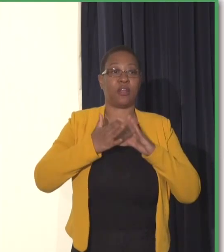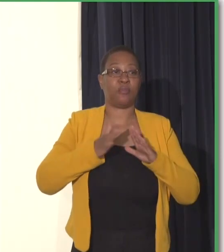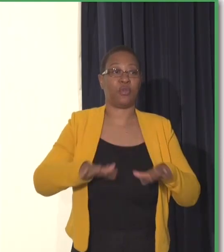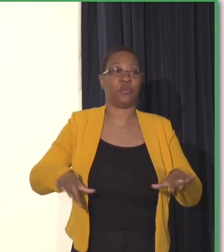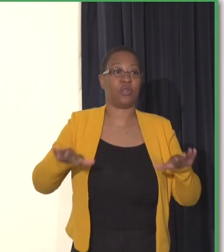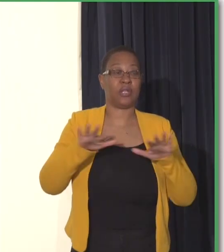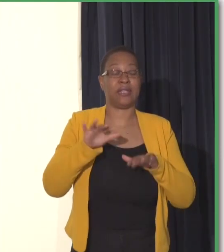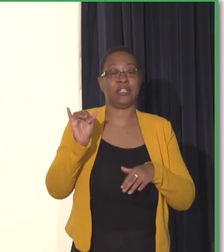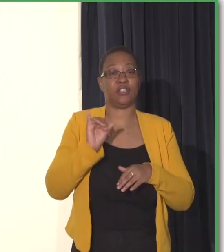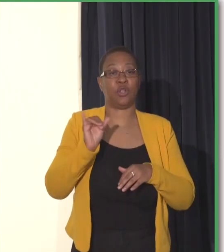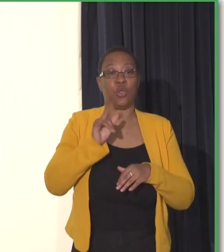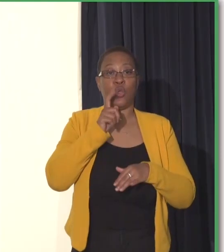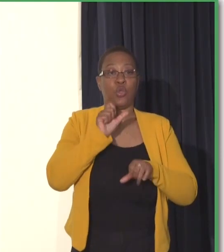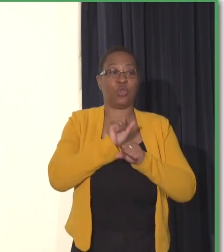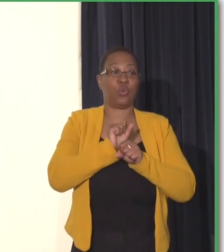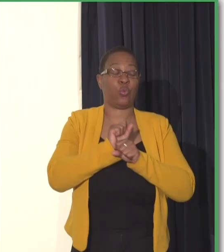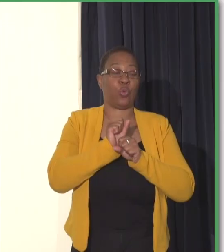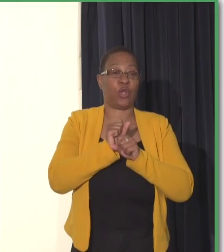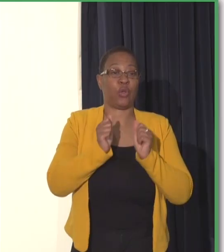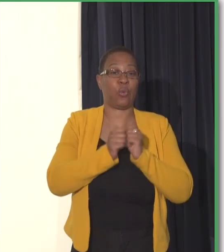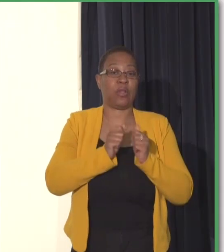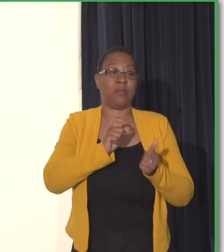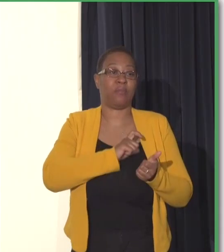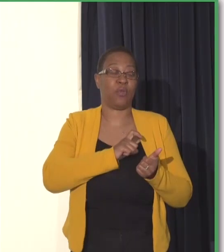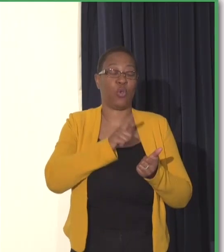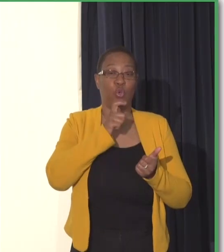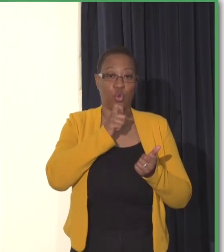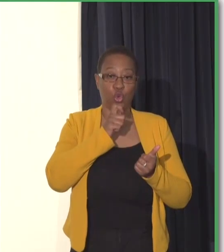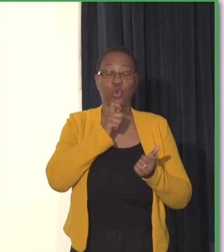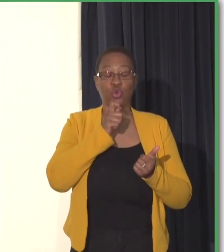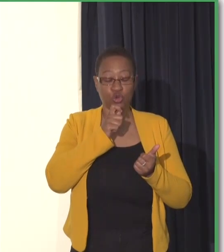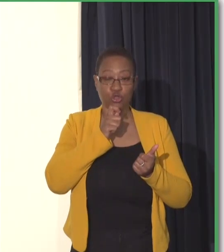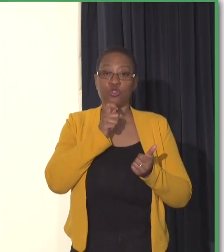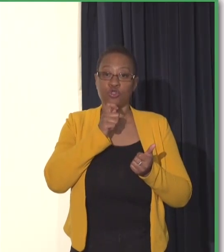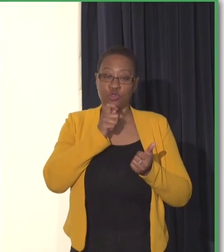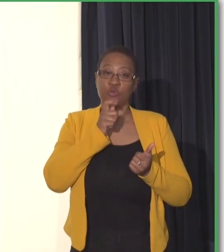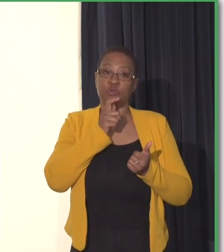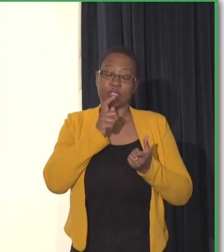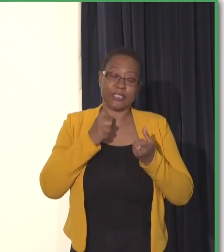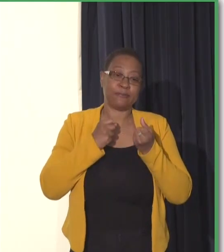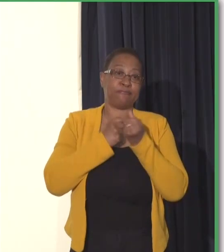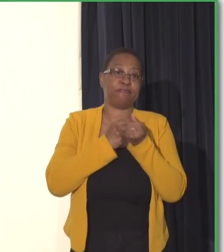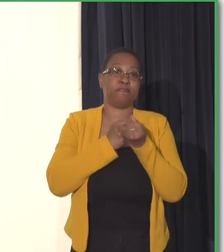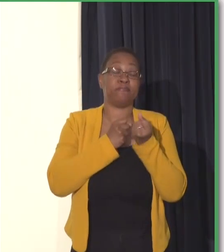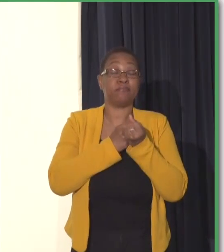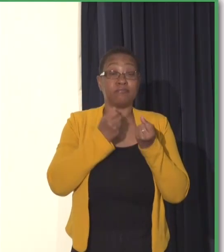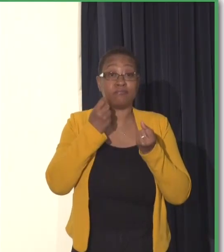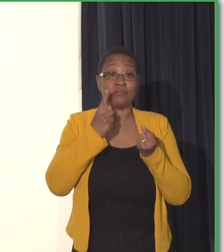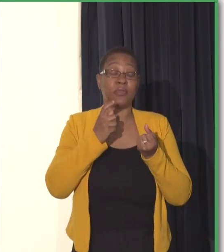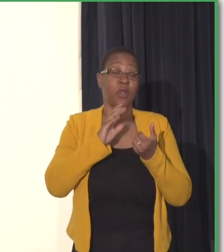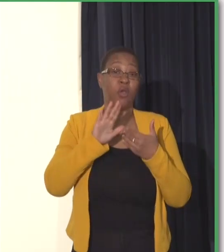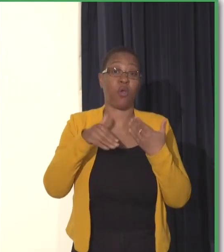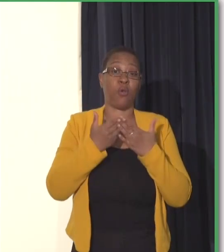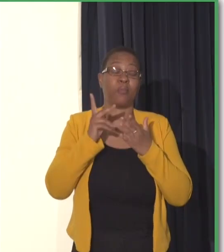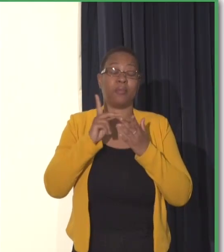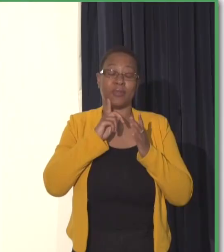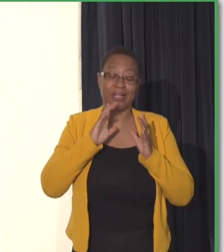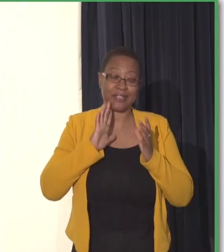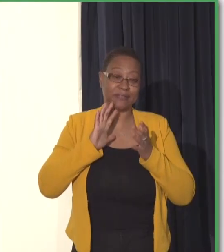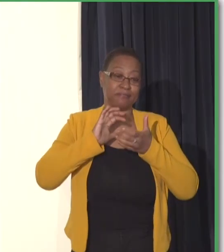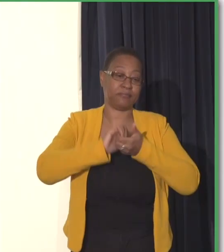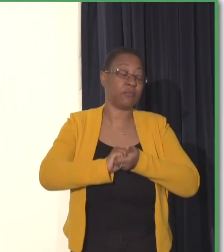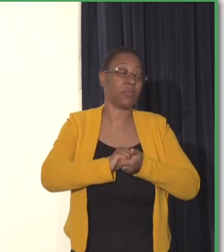as well who's working with law enforcement who have stepped up in this situation. It's all hands on deck with this situation, from the